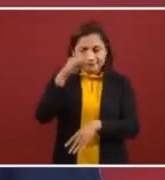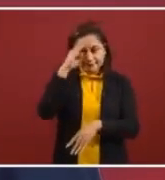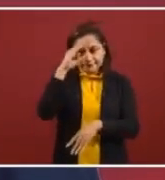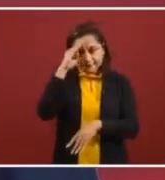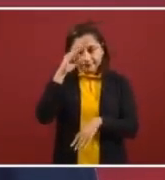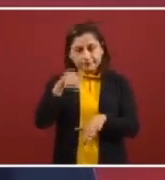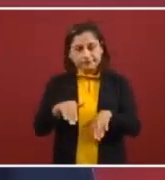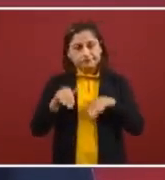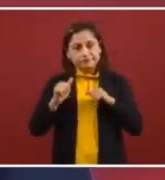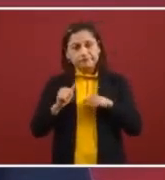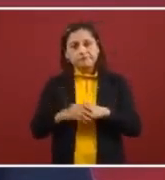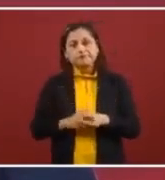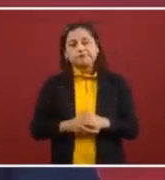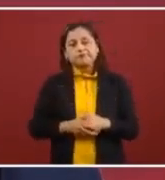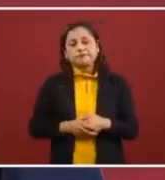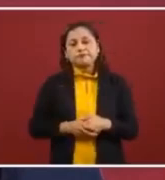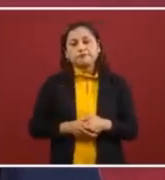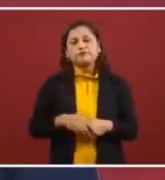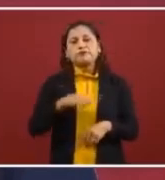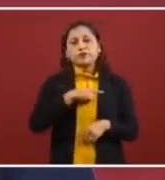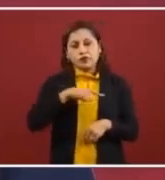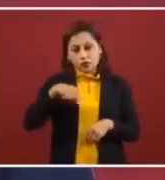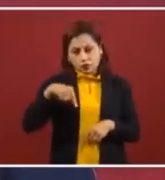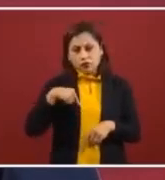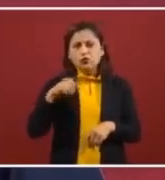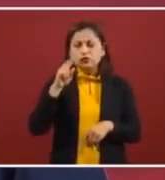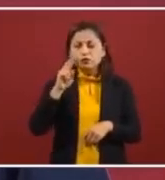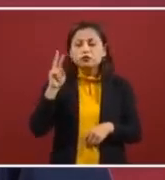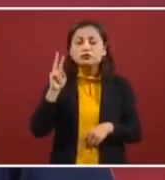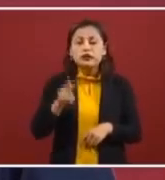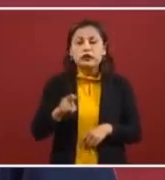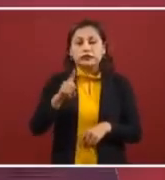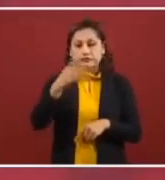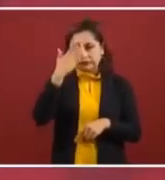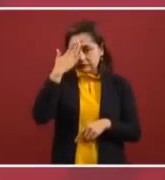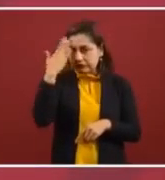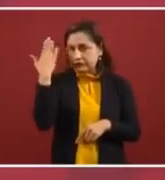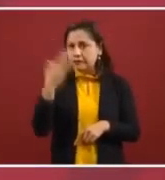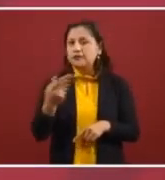We had information regarding what was happening,